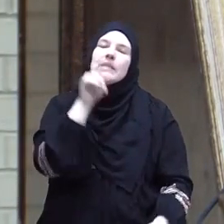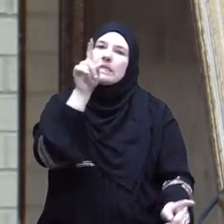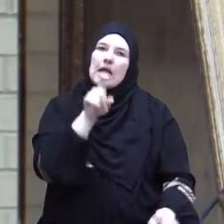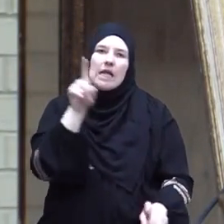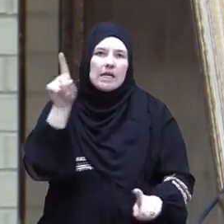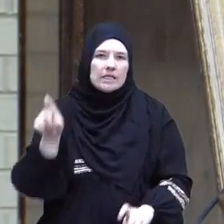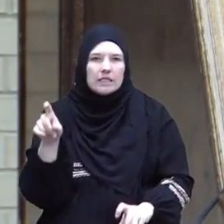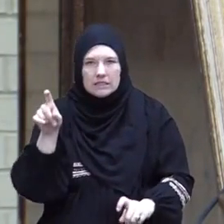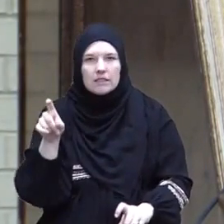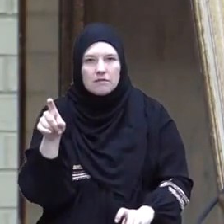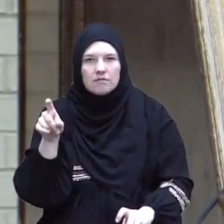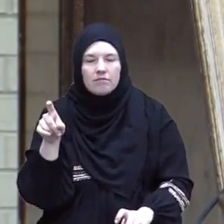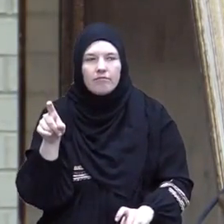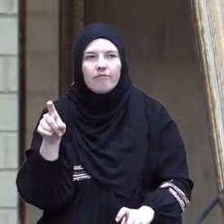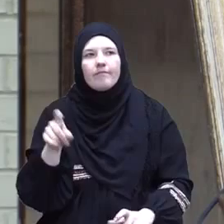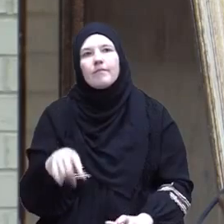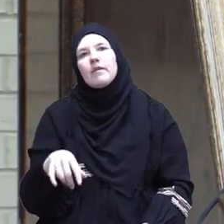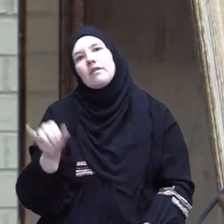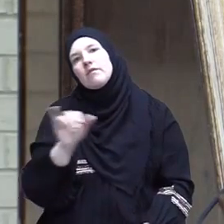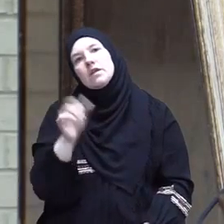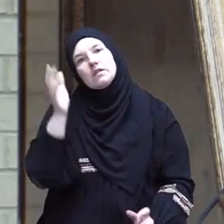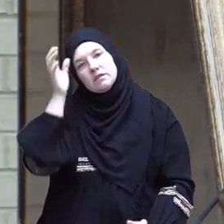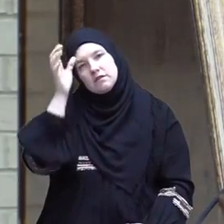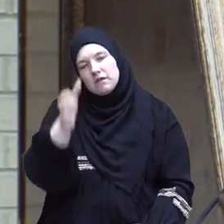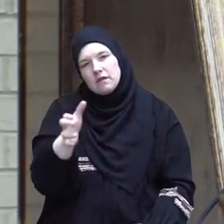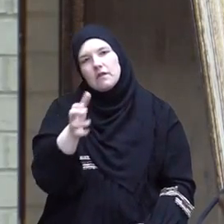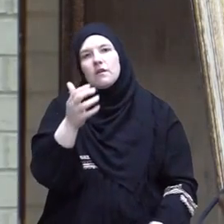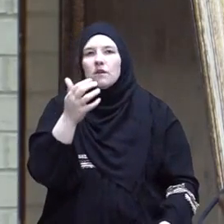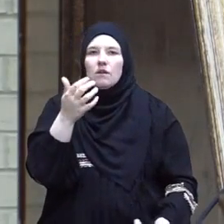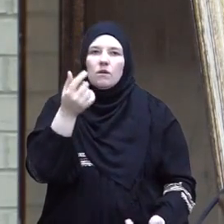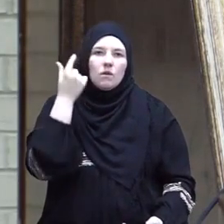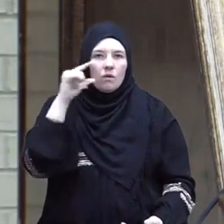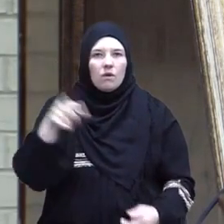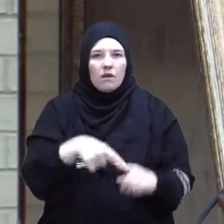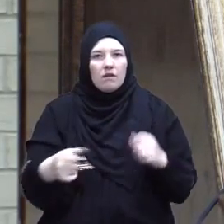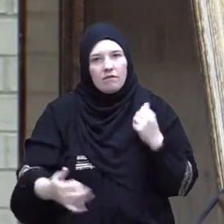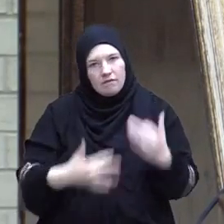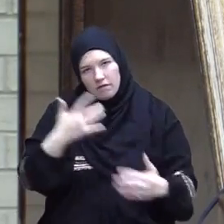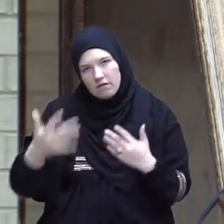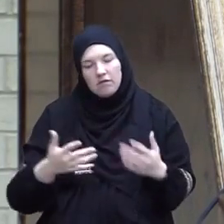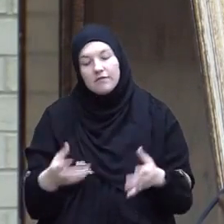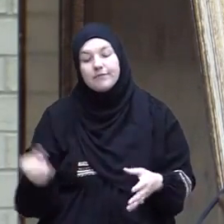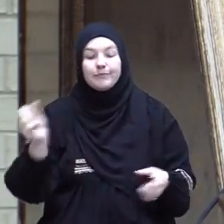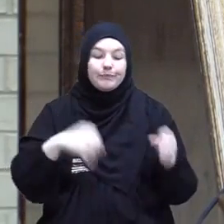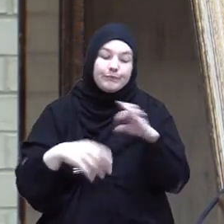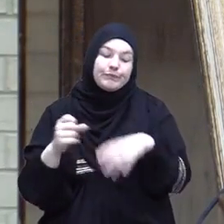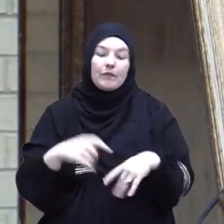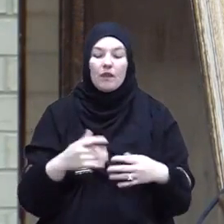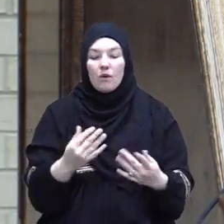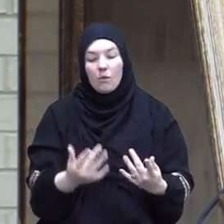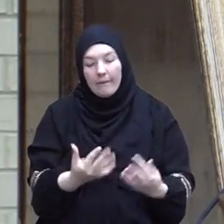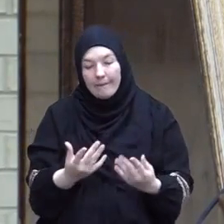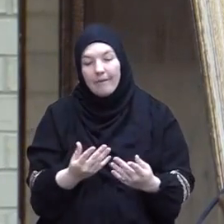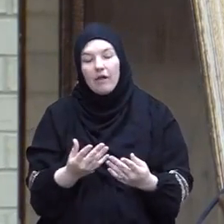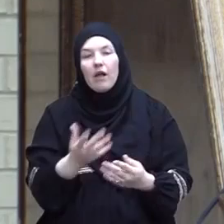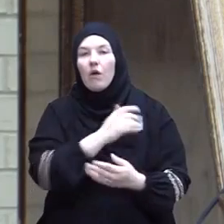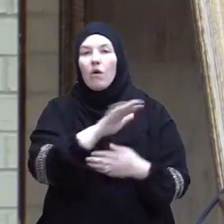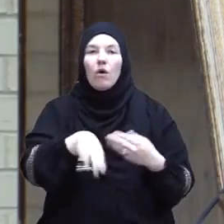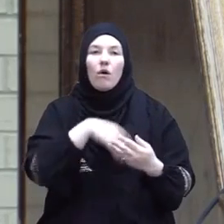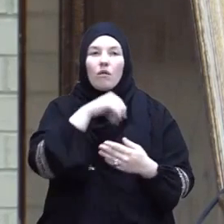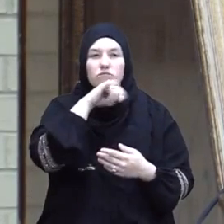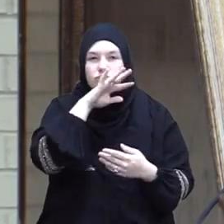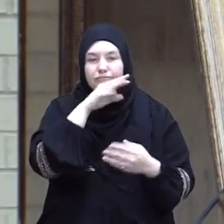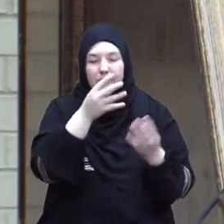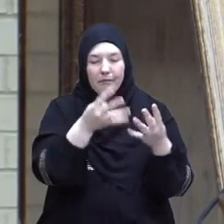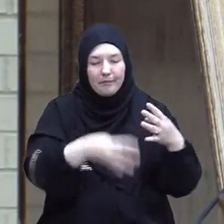or put the gold in fire to get the pure gold out and leave the ashes to stay